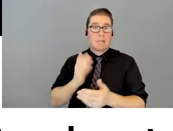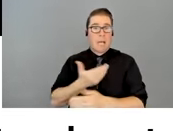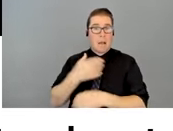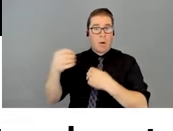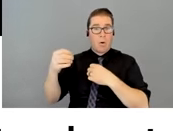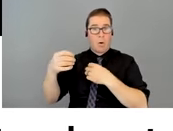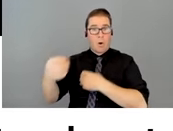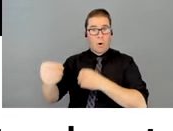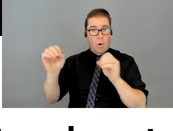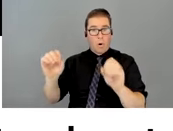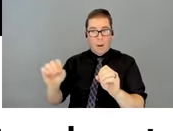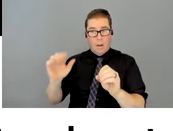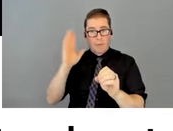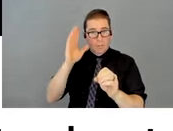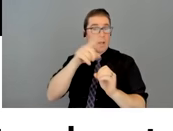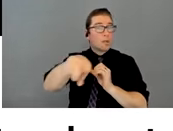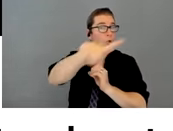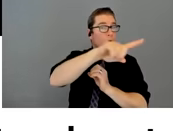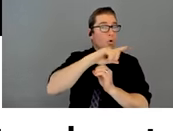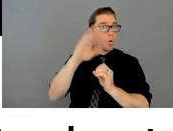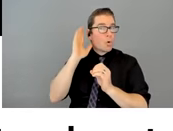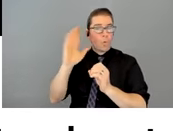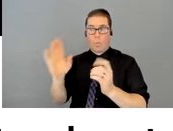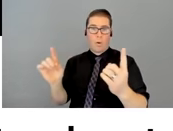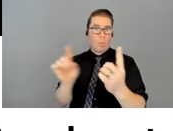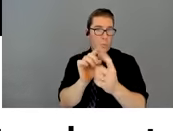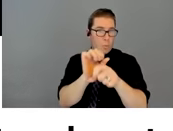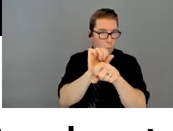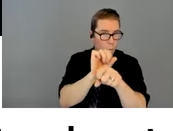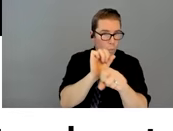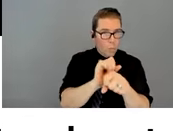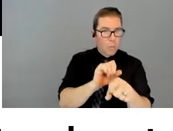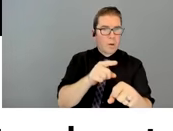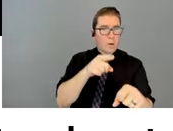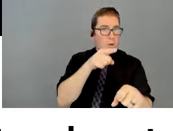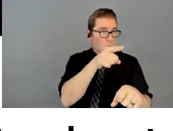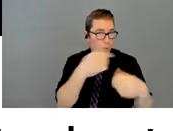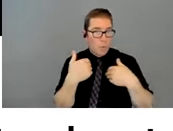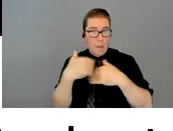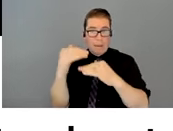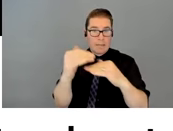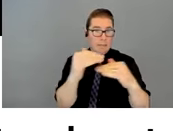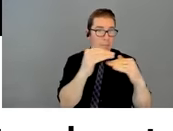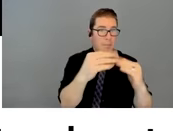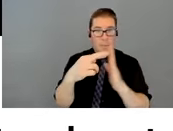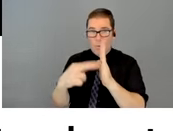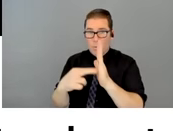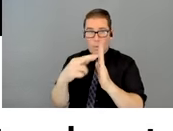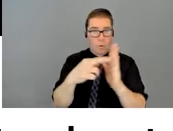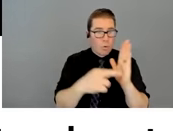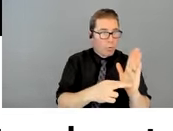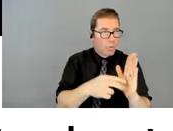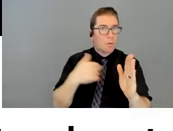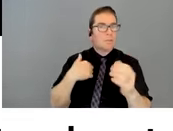with you to reinforce the policies or the boundaries that are set in your classroom. There is